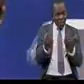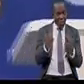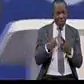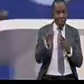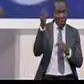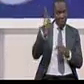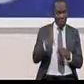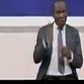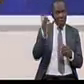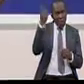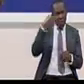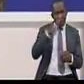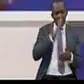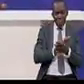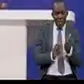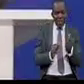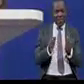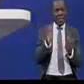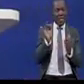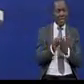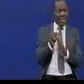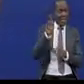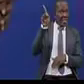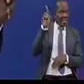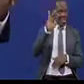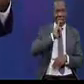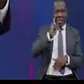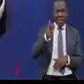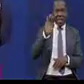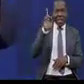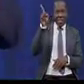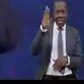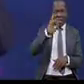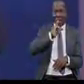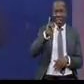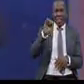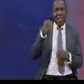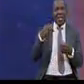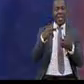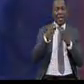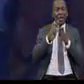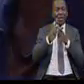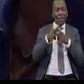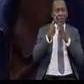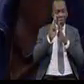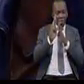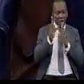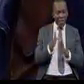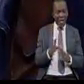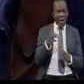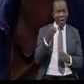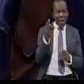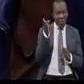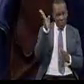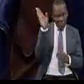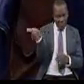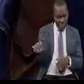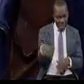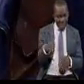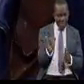he is a rewarder of them that diligently seek him.